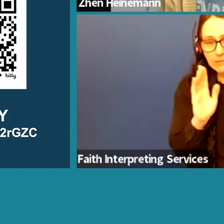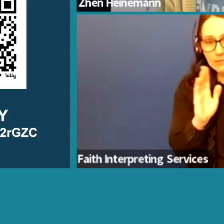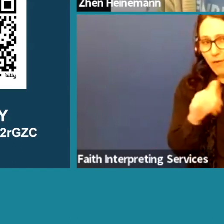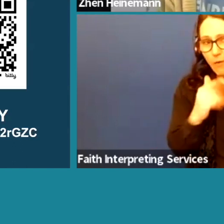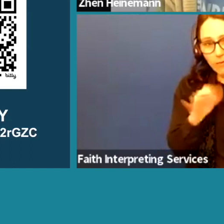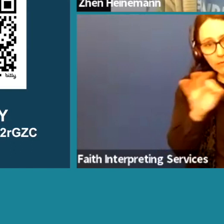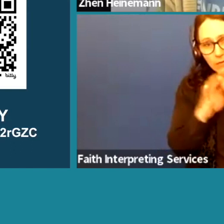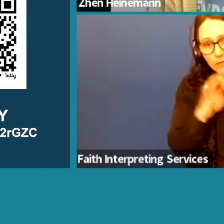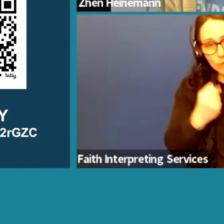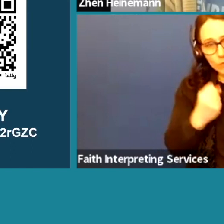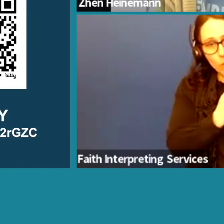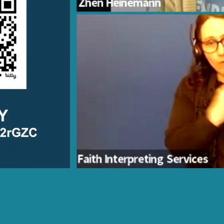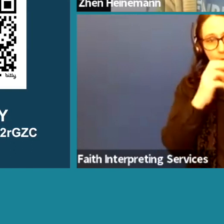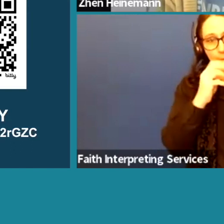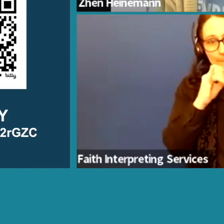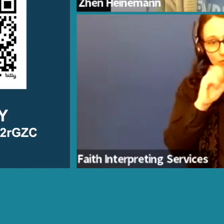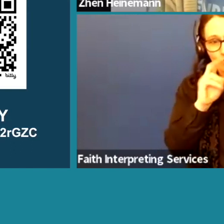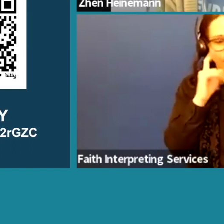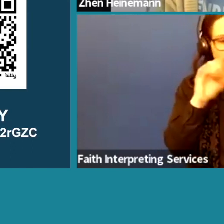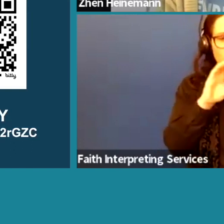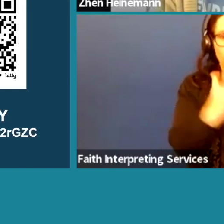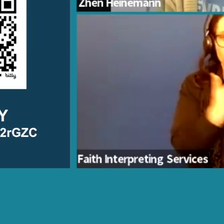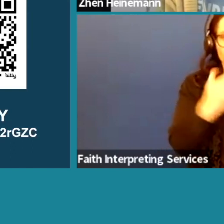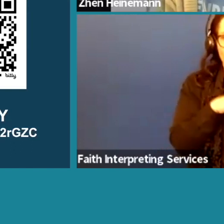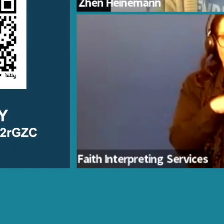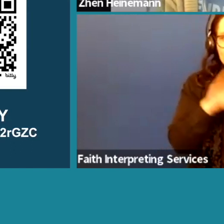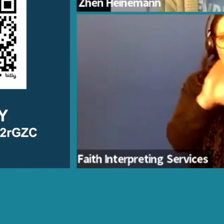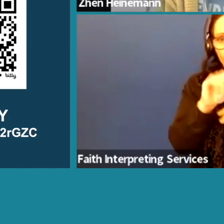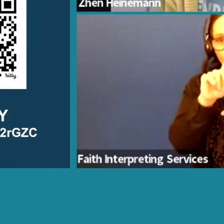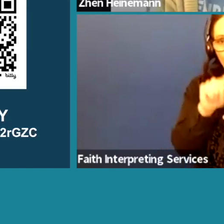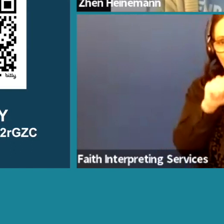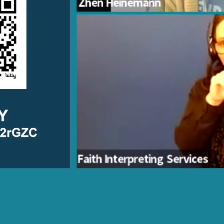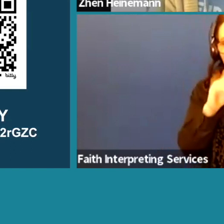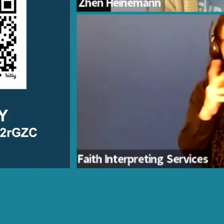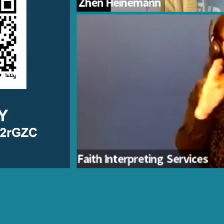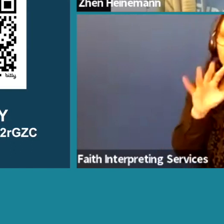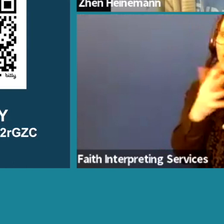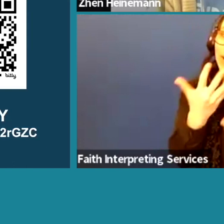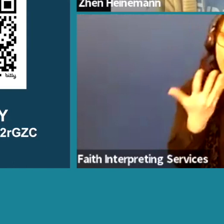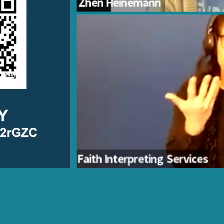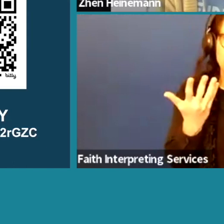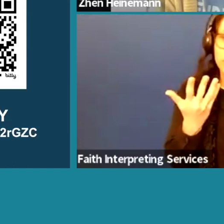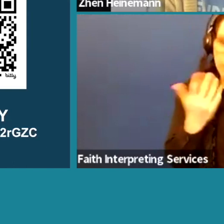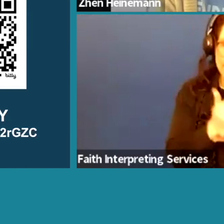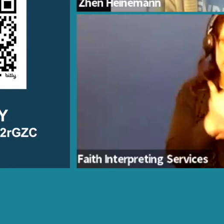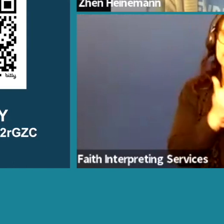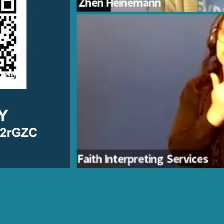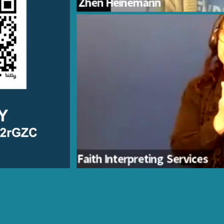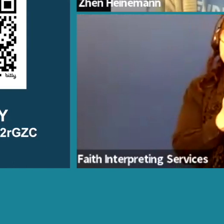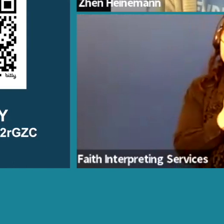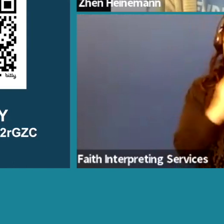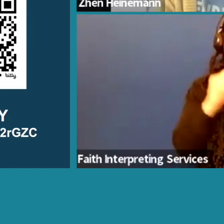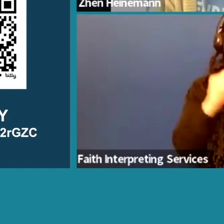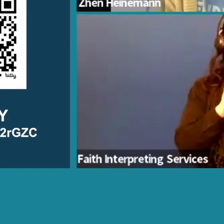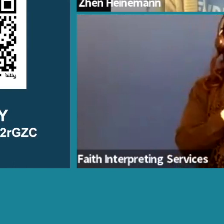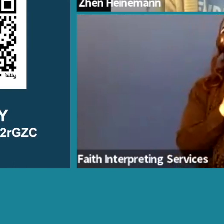to support the mission of the Cultural Access Collaborative. Even $5 makes our work more sustainable in the future. We